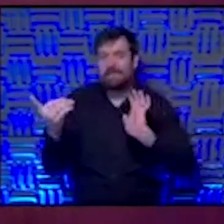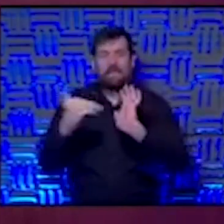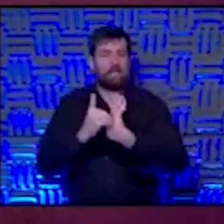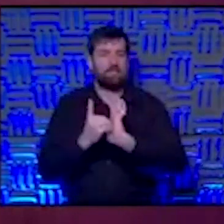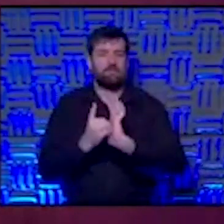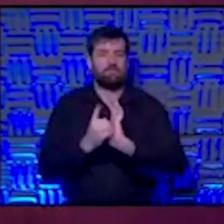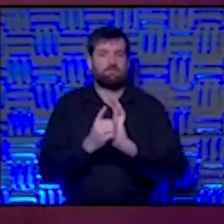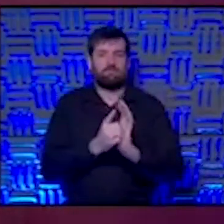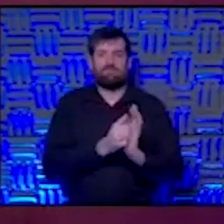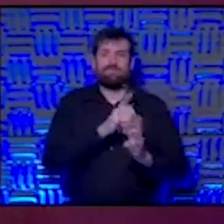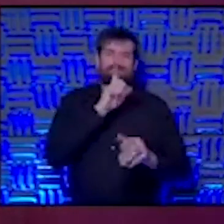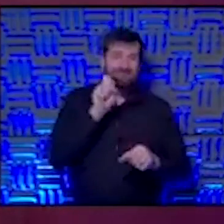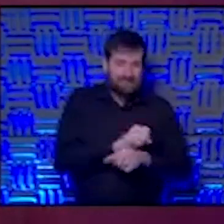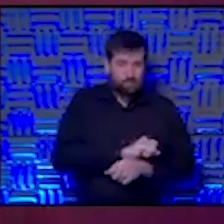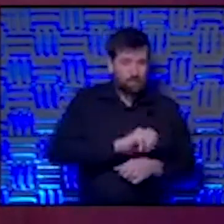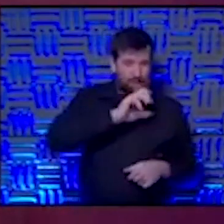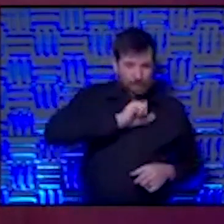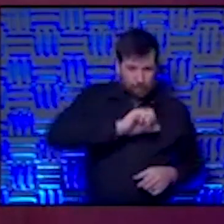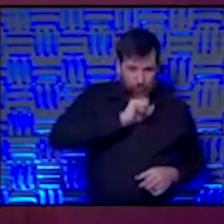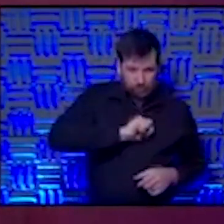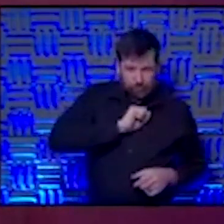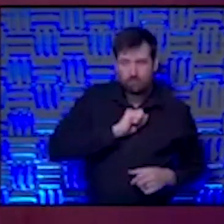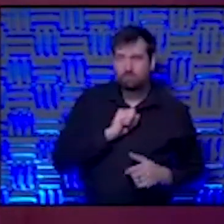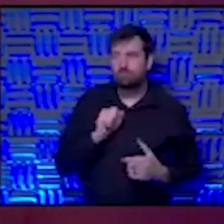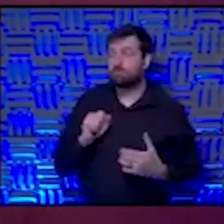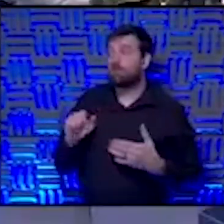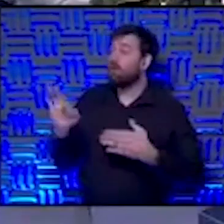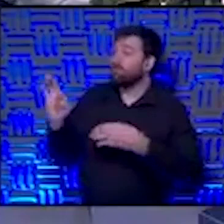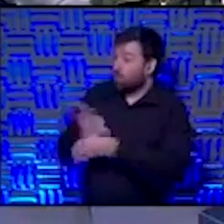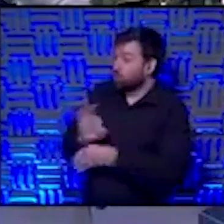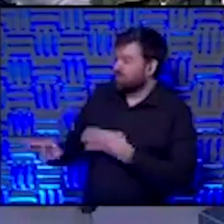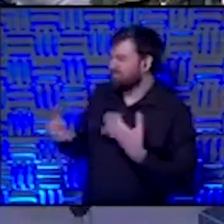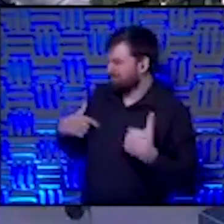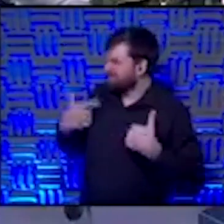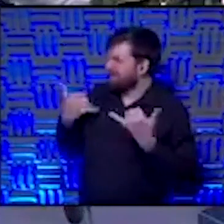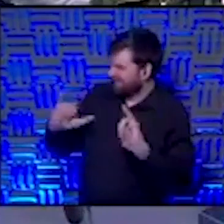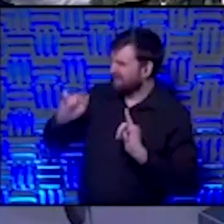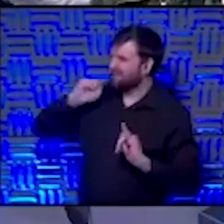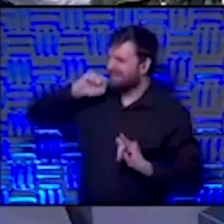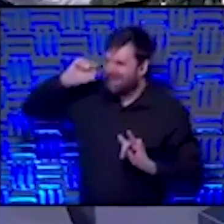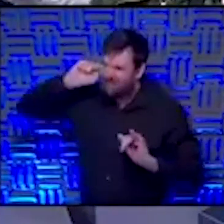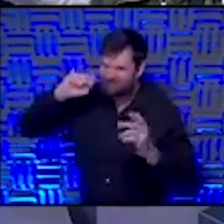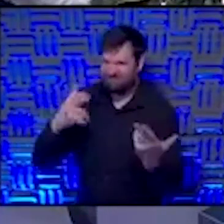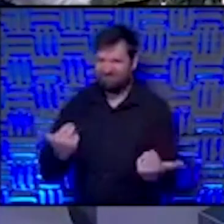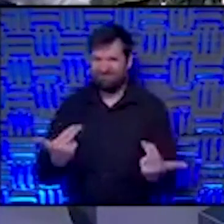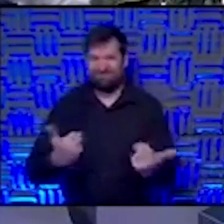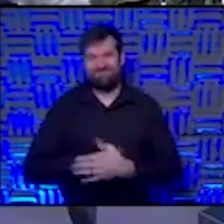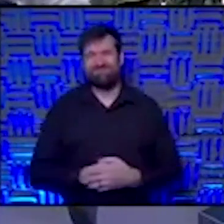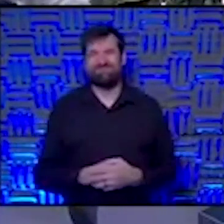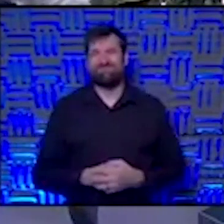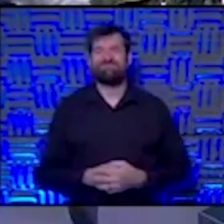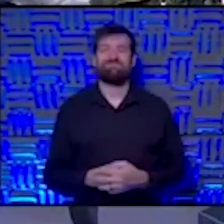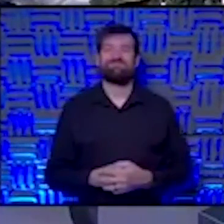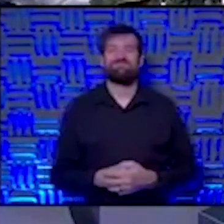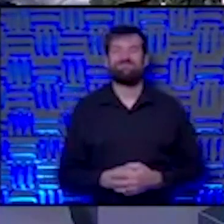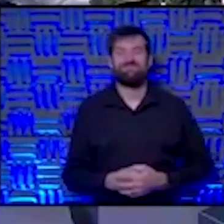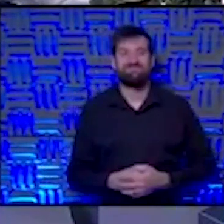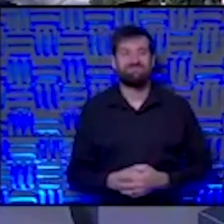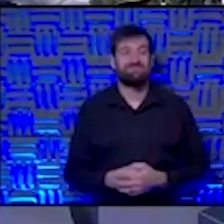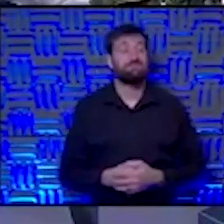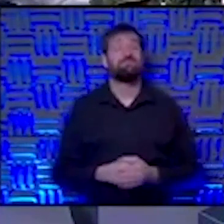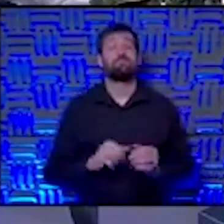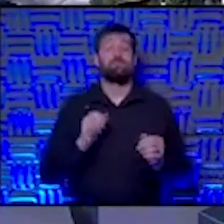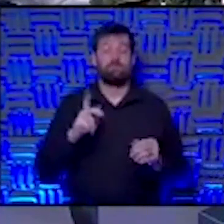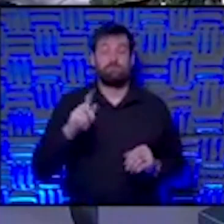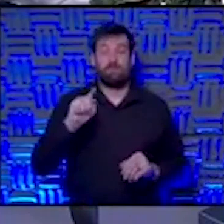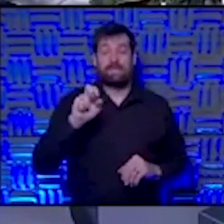about chronology. It You're really rescuing is about yourself. Keep function. going. Well, because functionally, I'm still a teenager, is what I say to you, at least in the way I act. Okay, Jess. Okay,